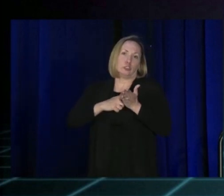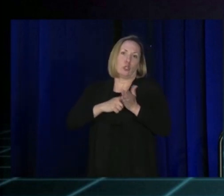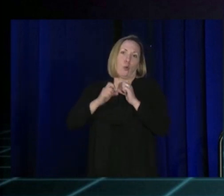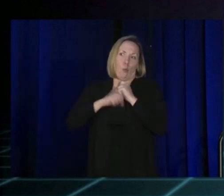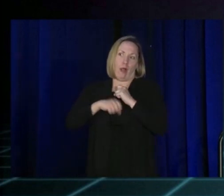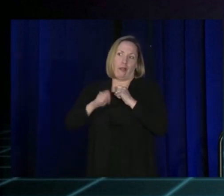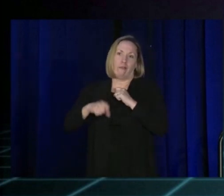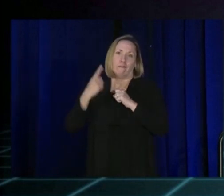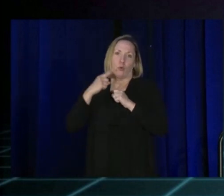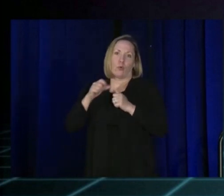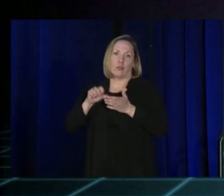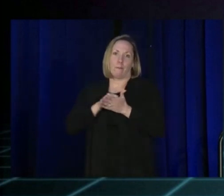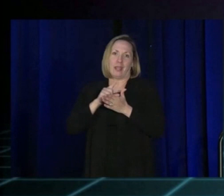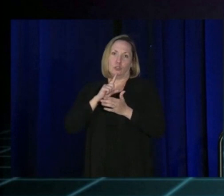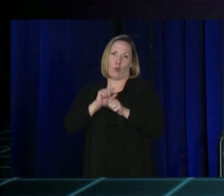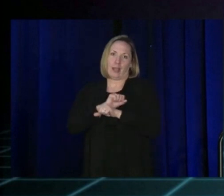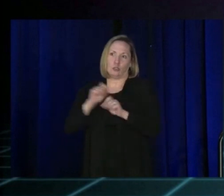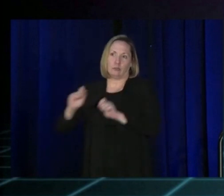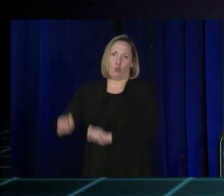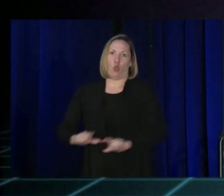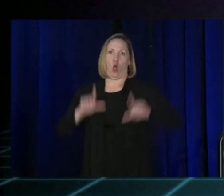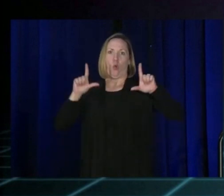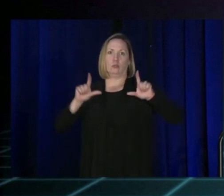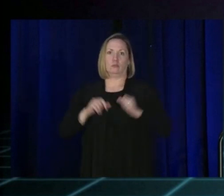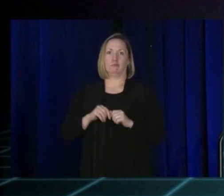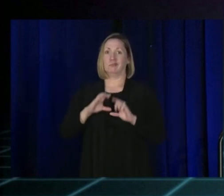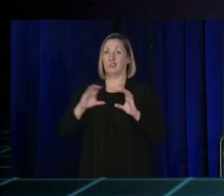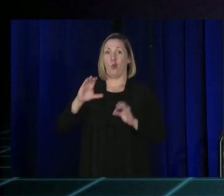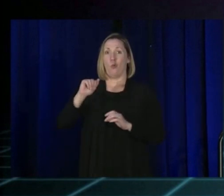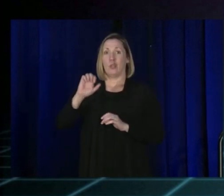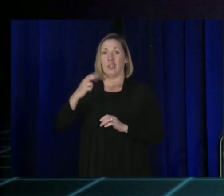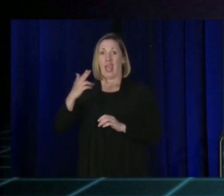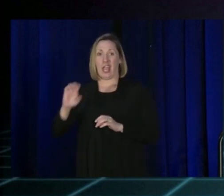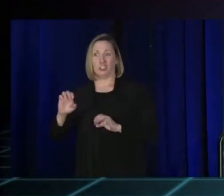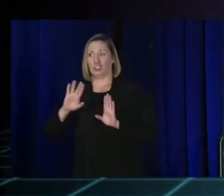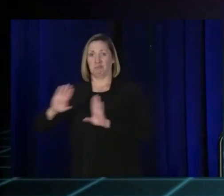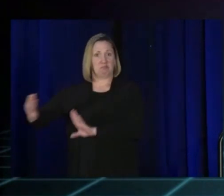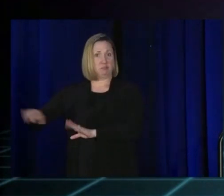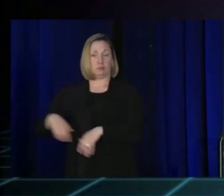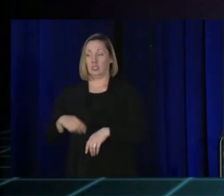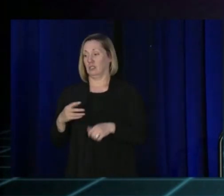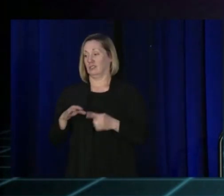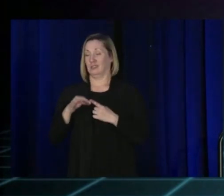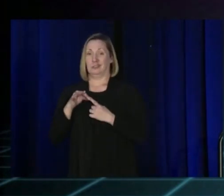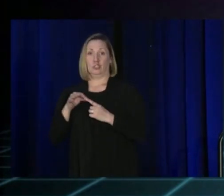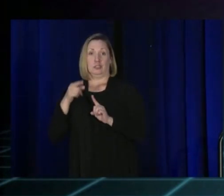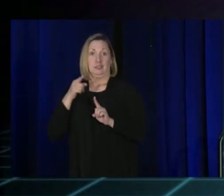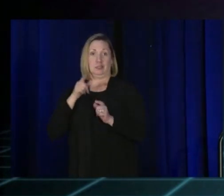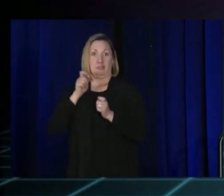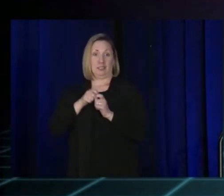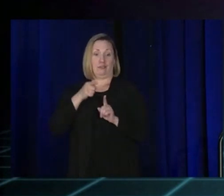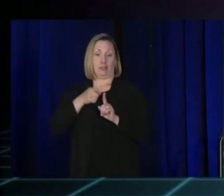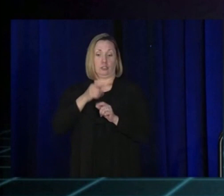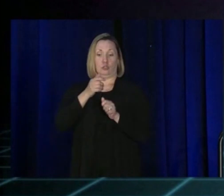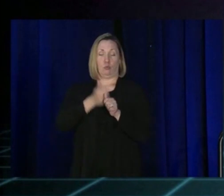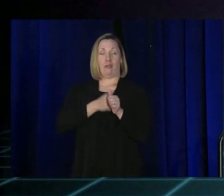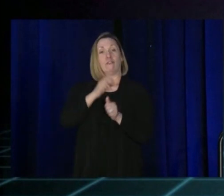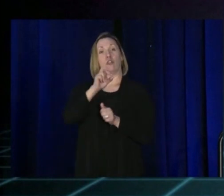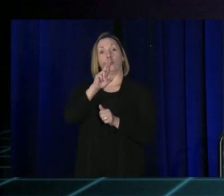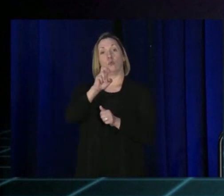load. And there was no caching going on here because it's unique to every render. So if